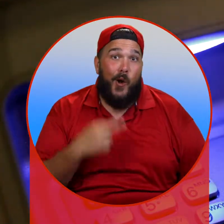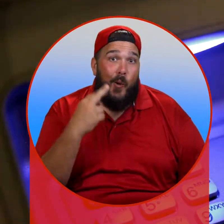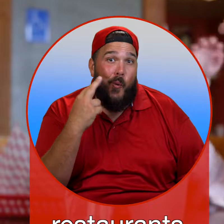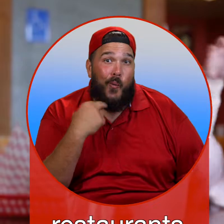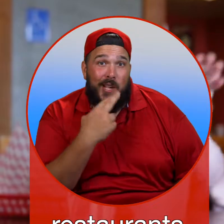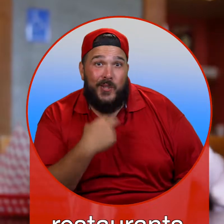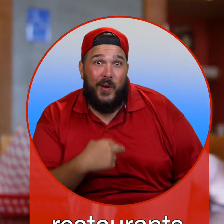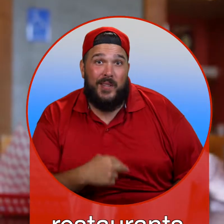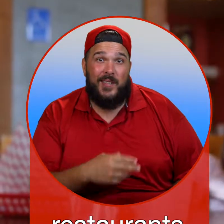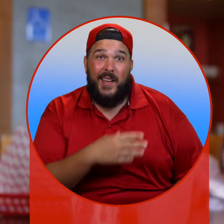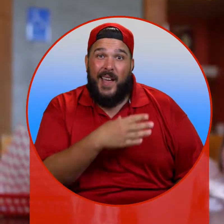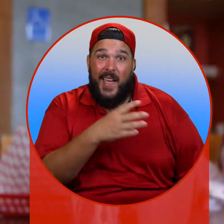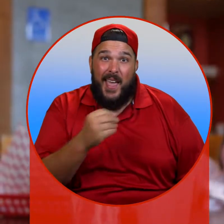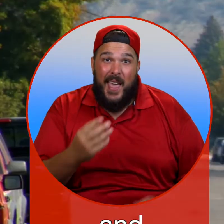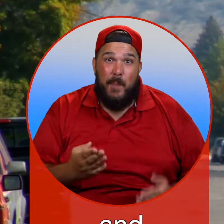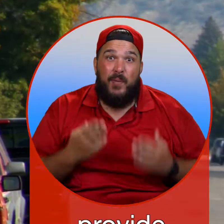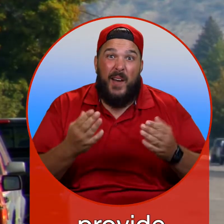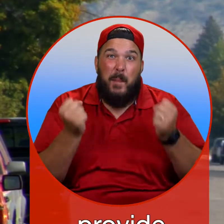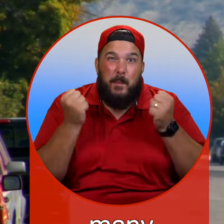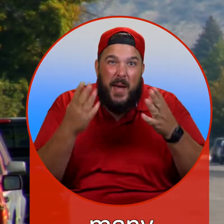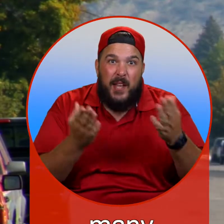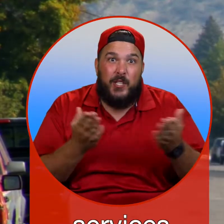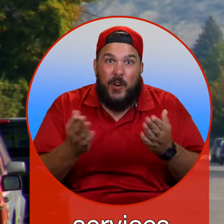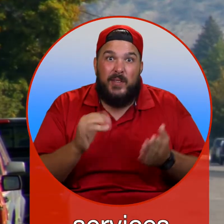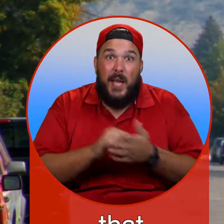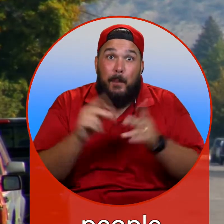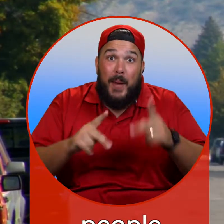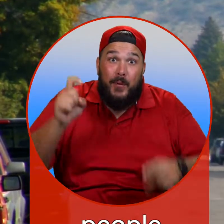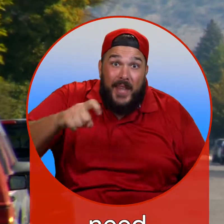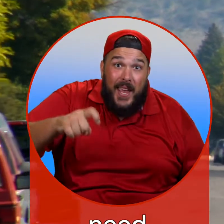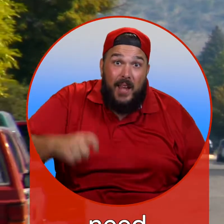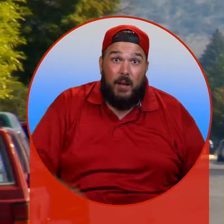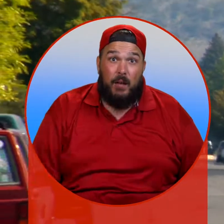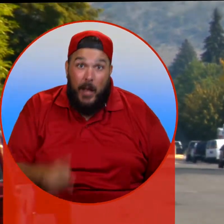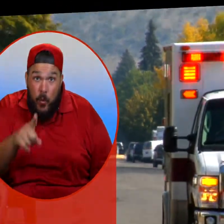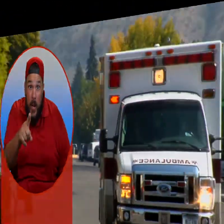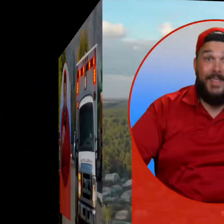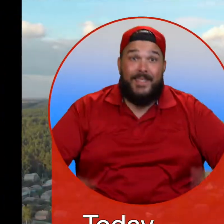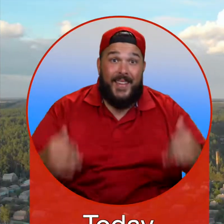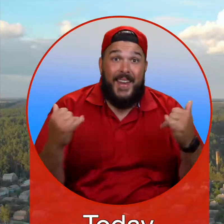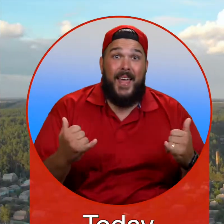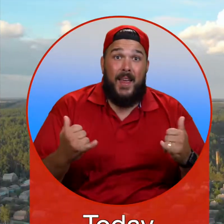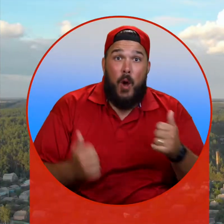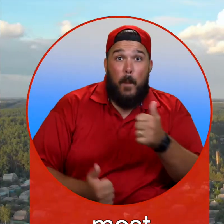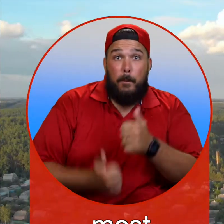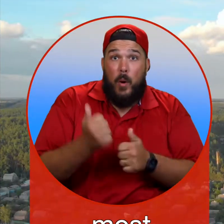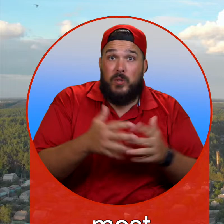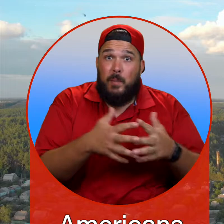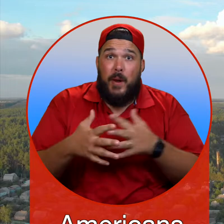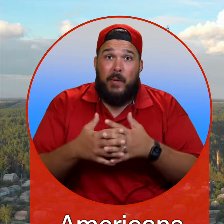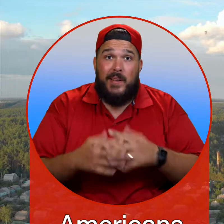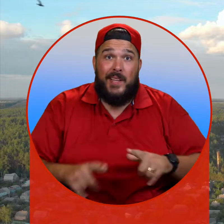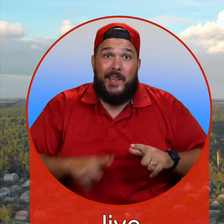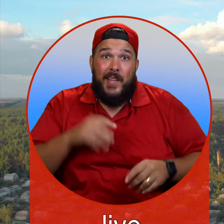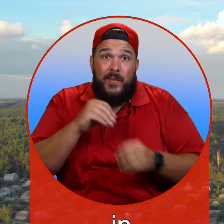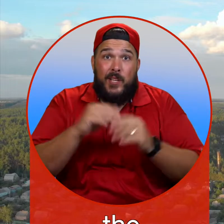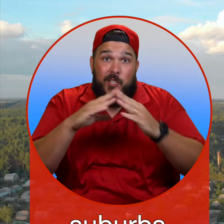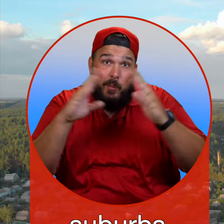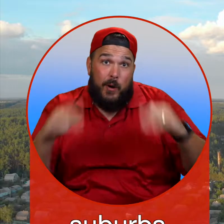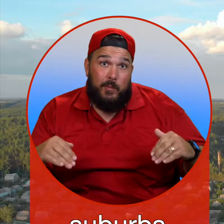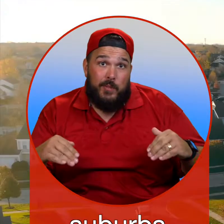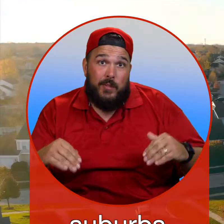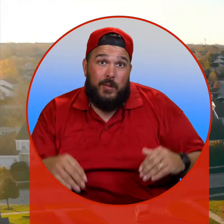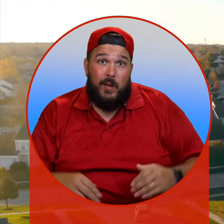banks, restaurants, and provide many services that people need. Today, most Americans live